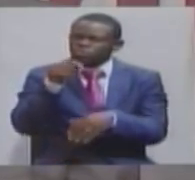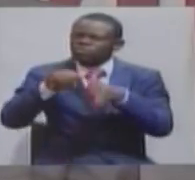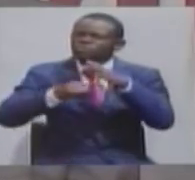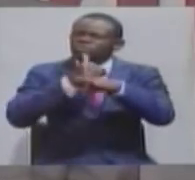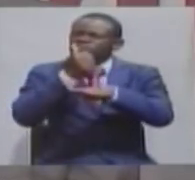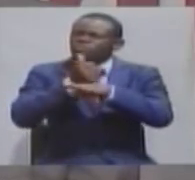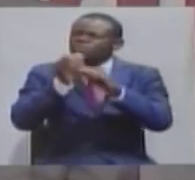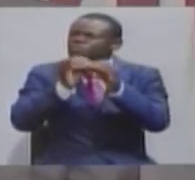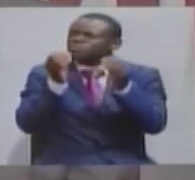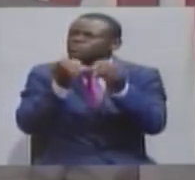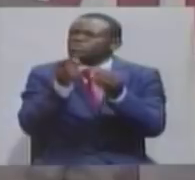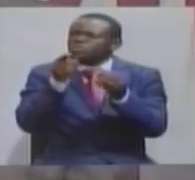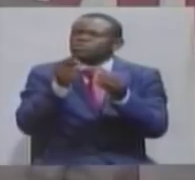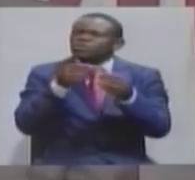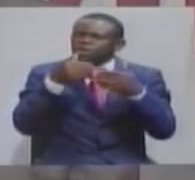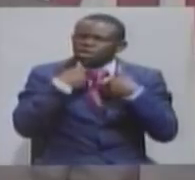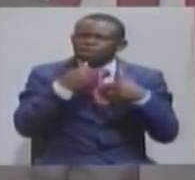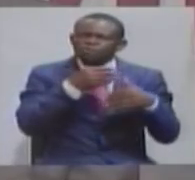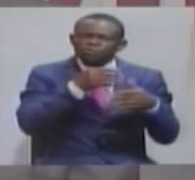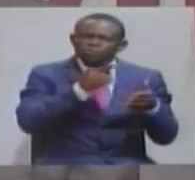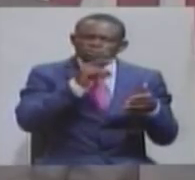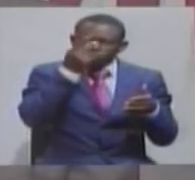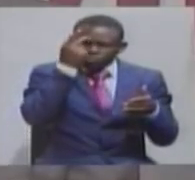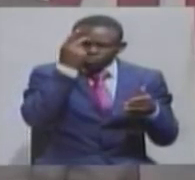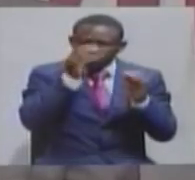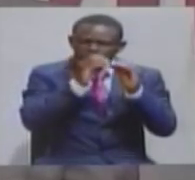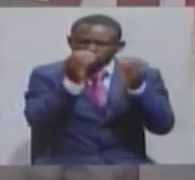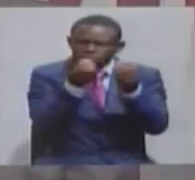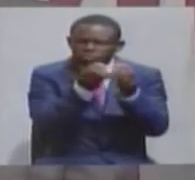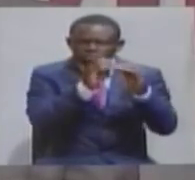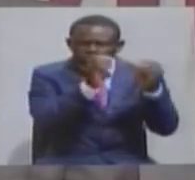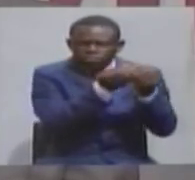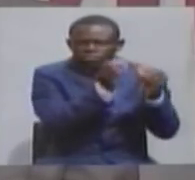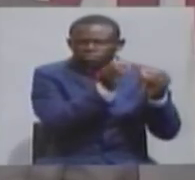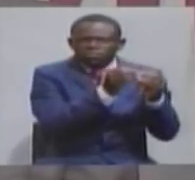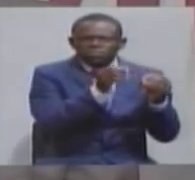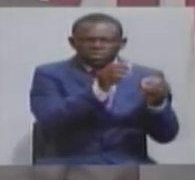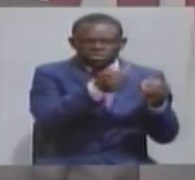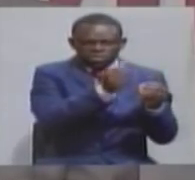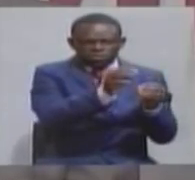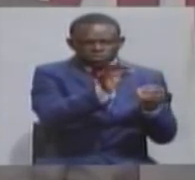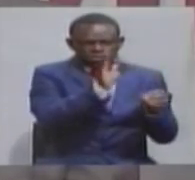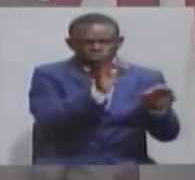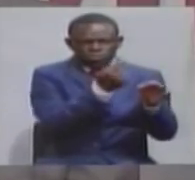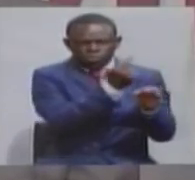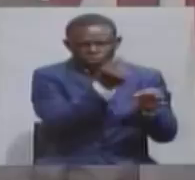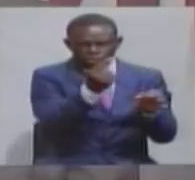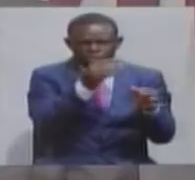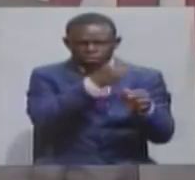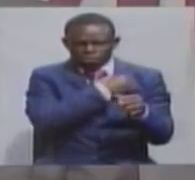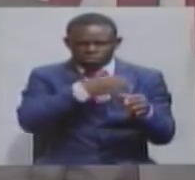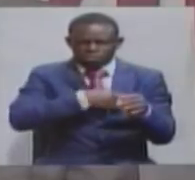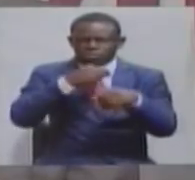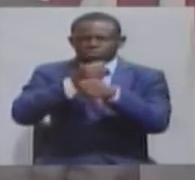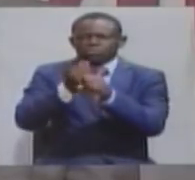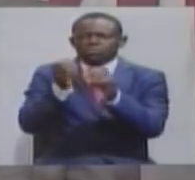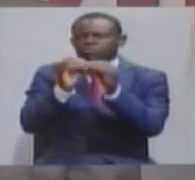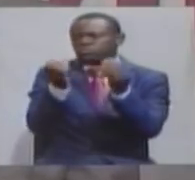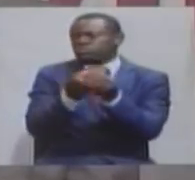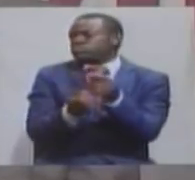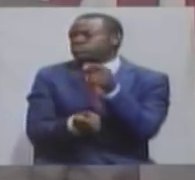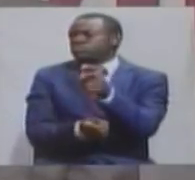no power to compel any political party to do or not to do whatever they want. No, they don't have that mandate.